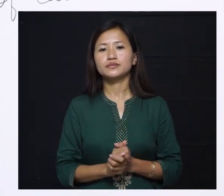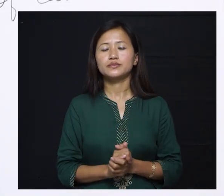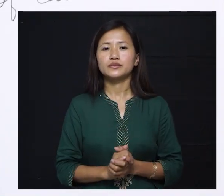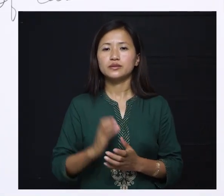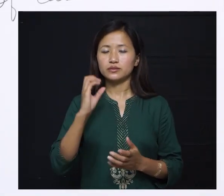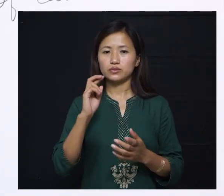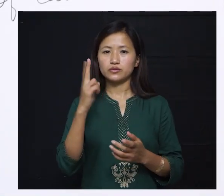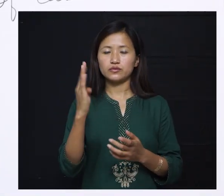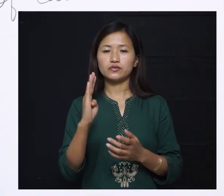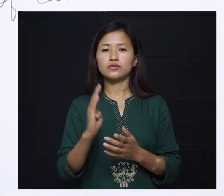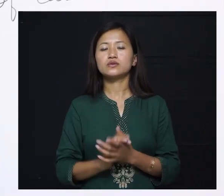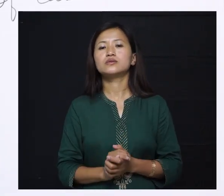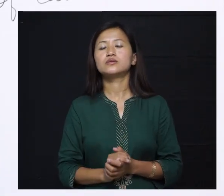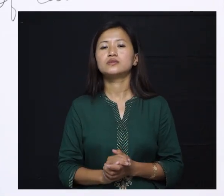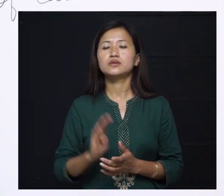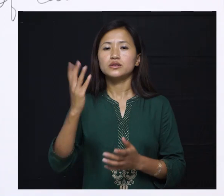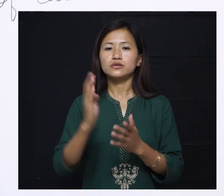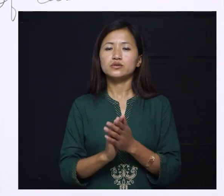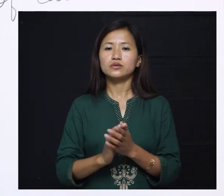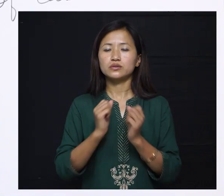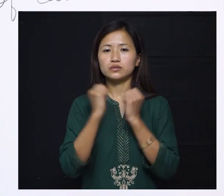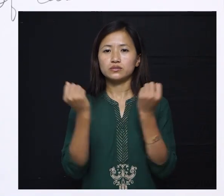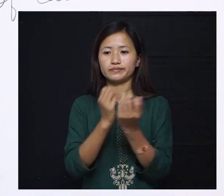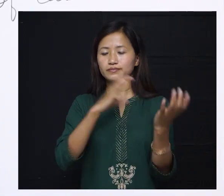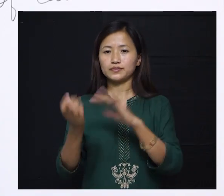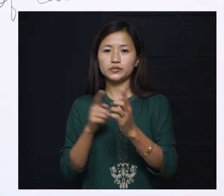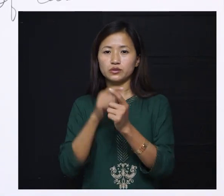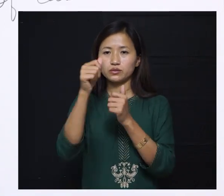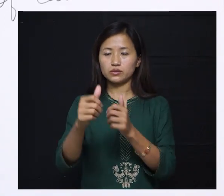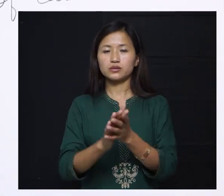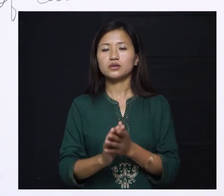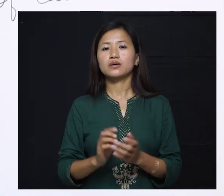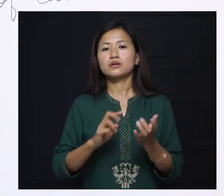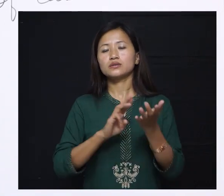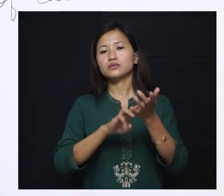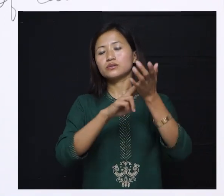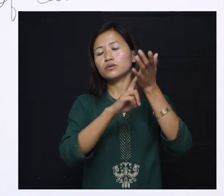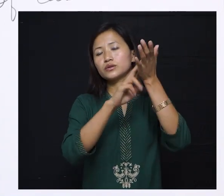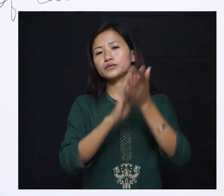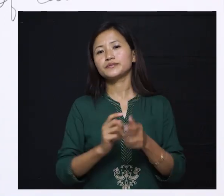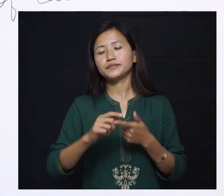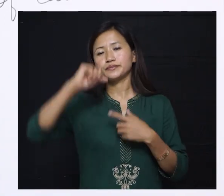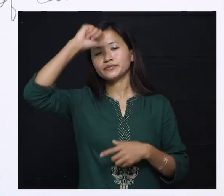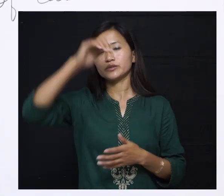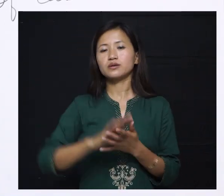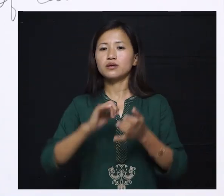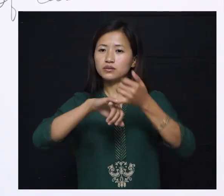are classified in the four: social change towards the northern India, social change towards the